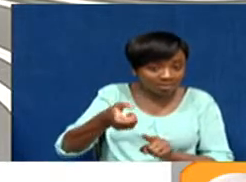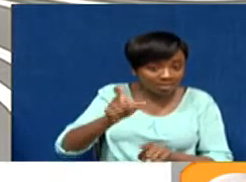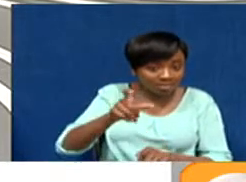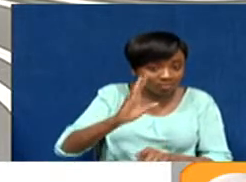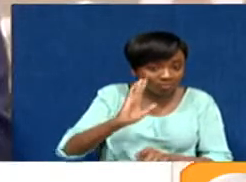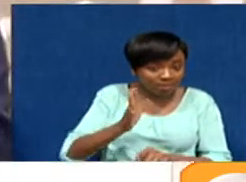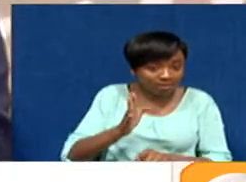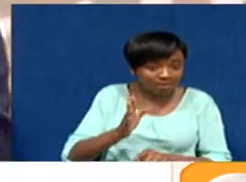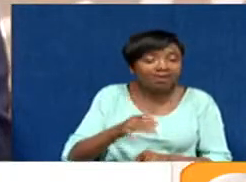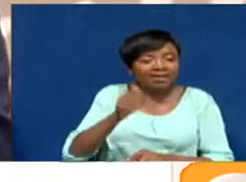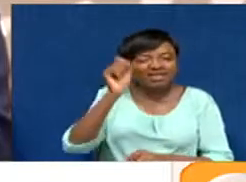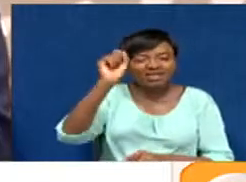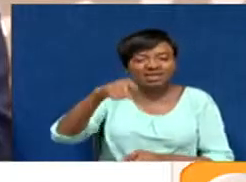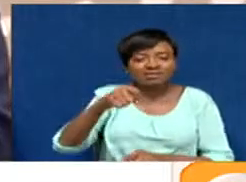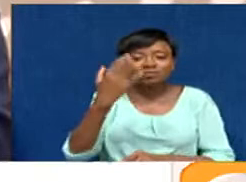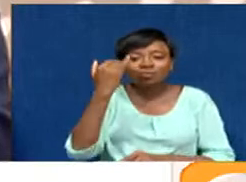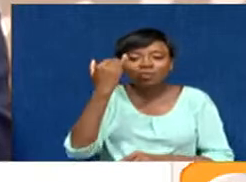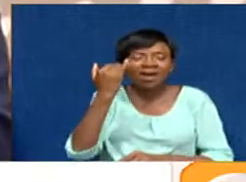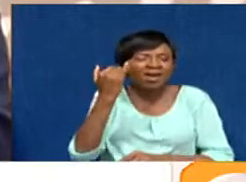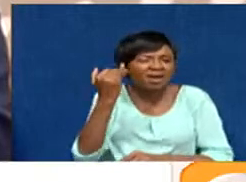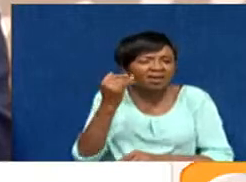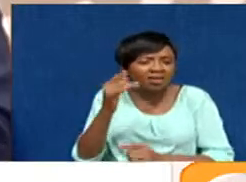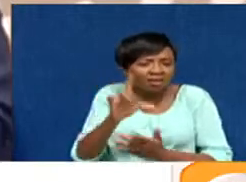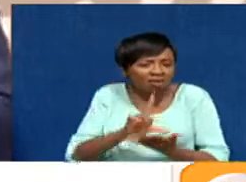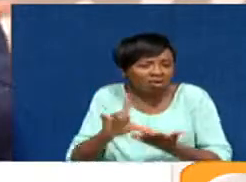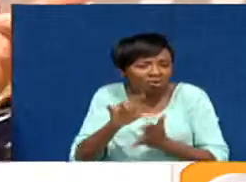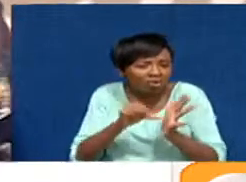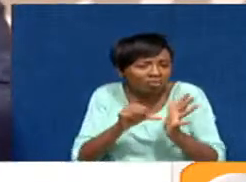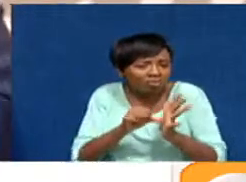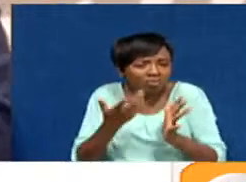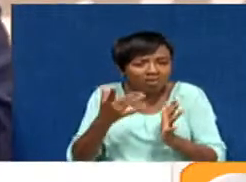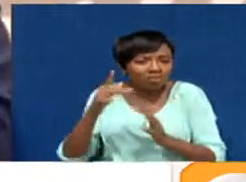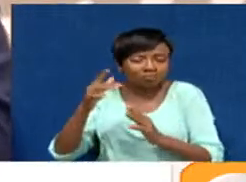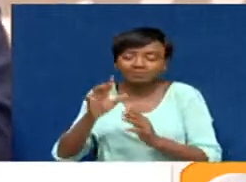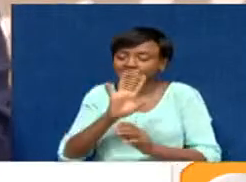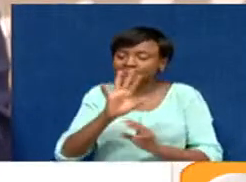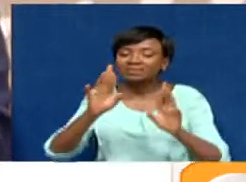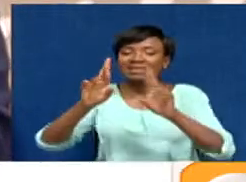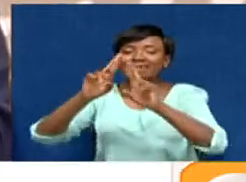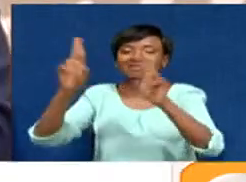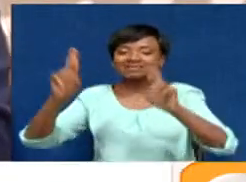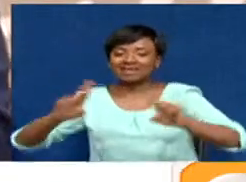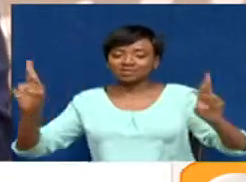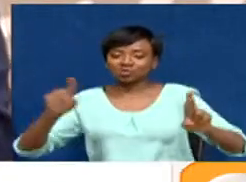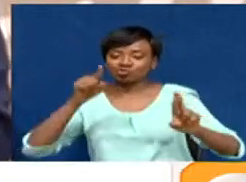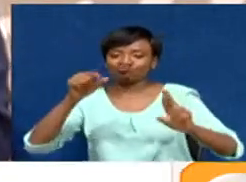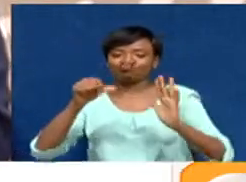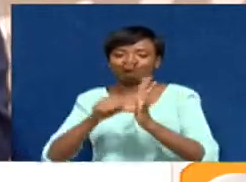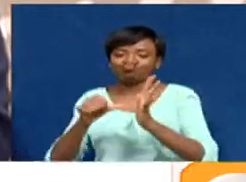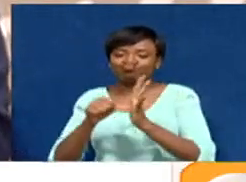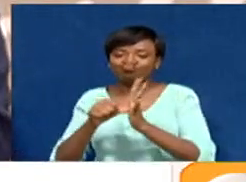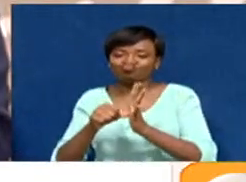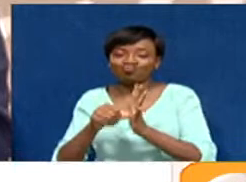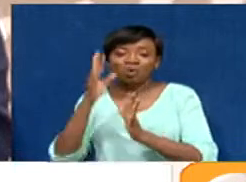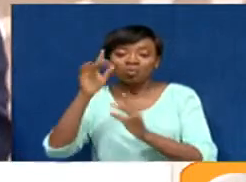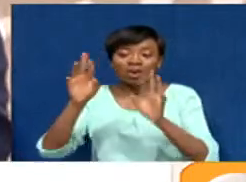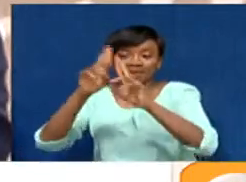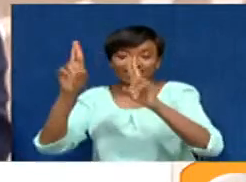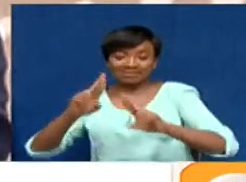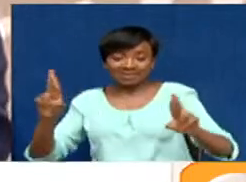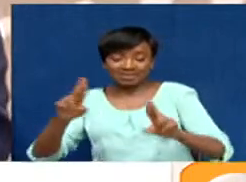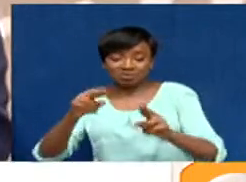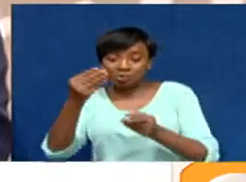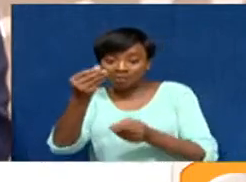No, international issues. I think, like I alluded to you earlier on, the price of diesel internationally has